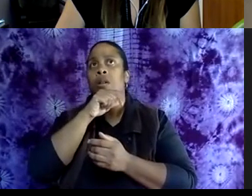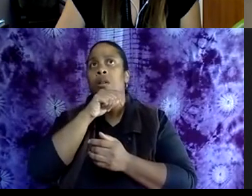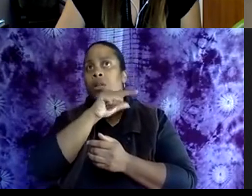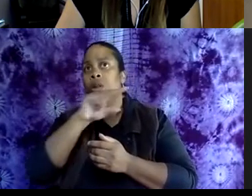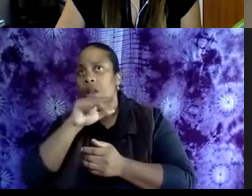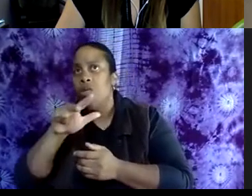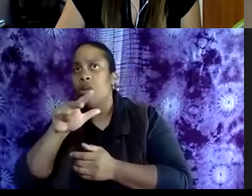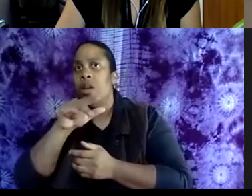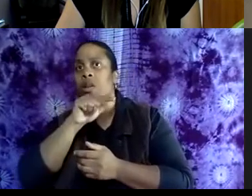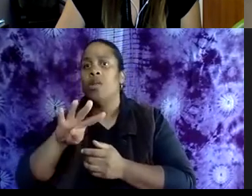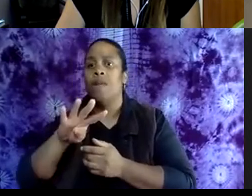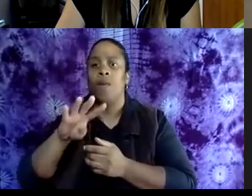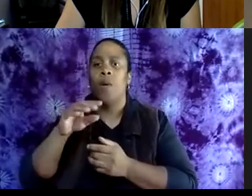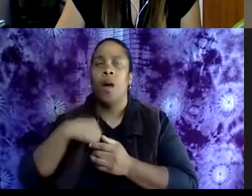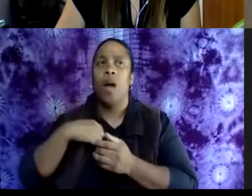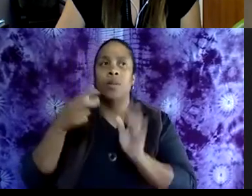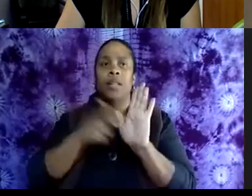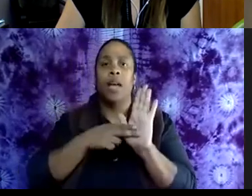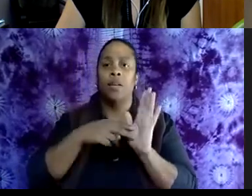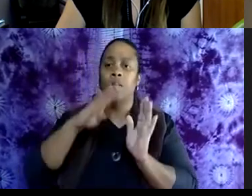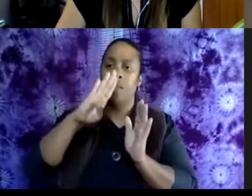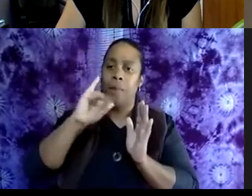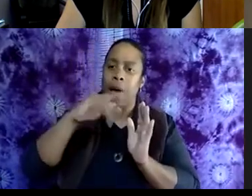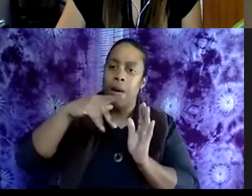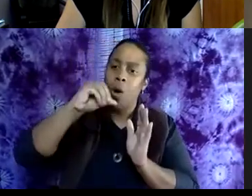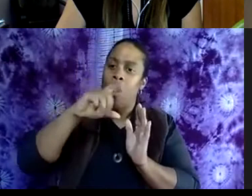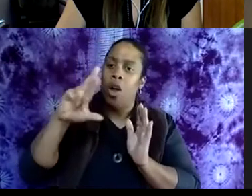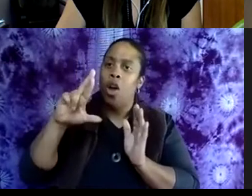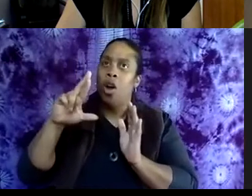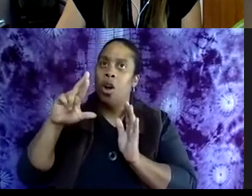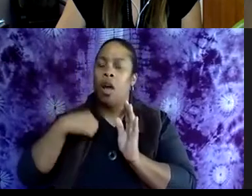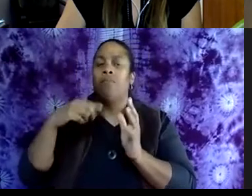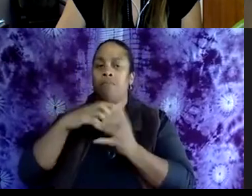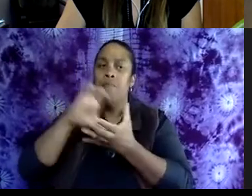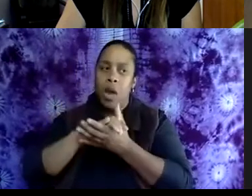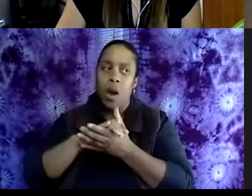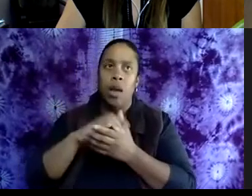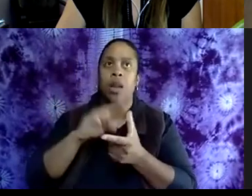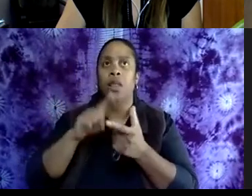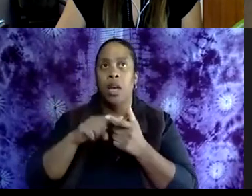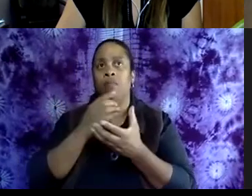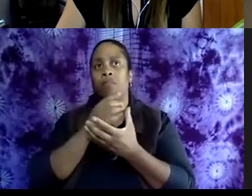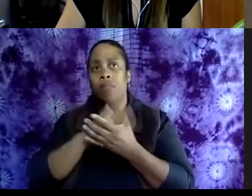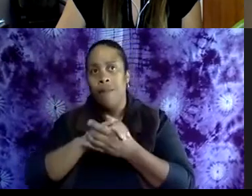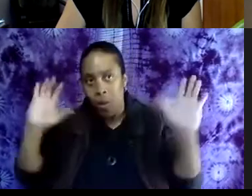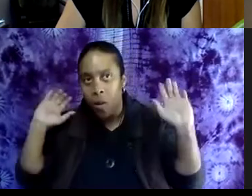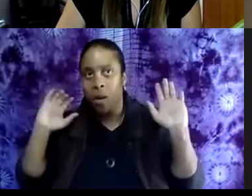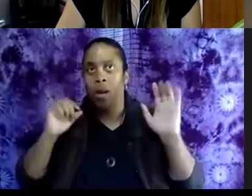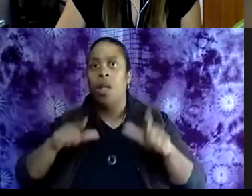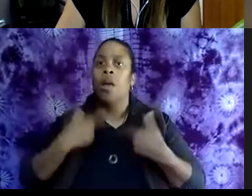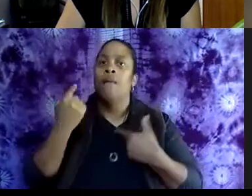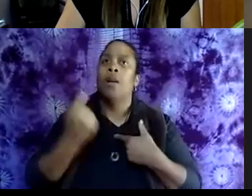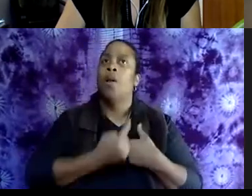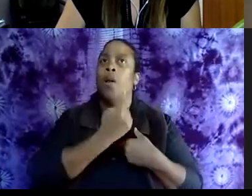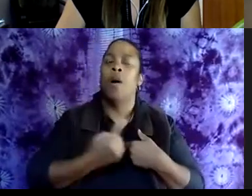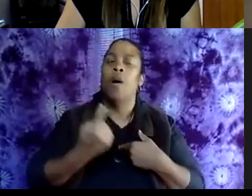Horrible experiences up through then. I was married for 27 years. 3 years ago, I got divorced. Living on my own for the